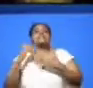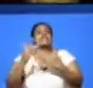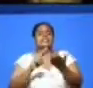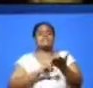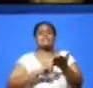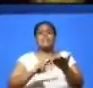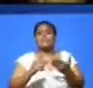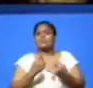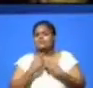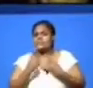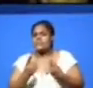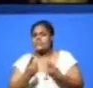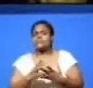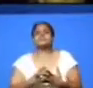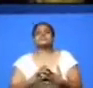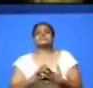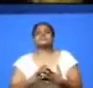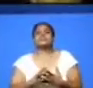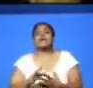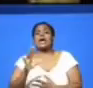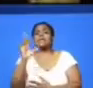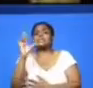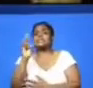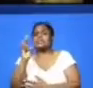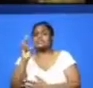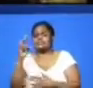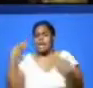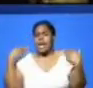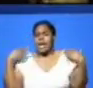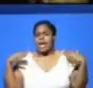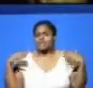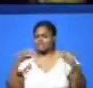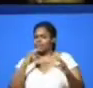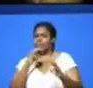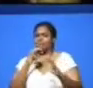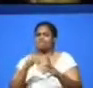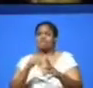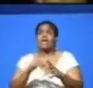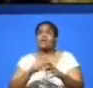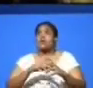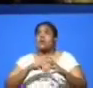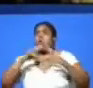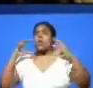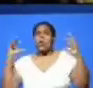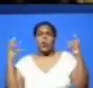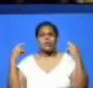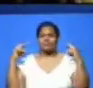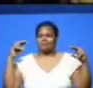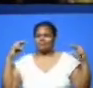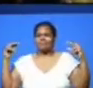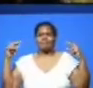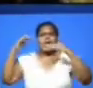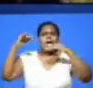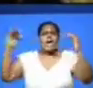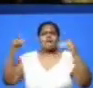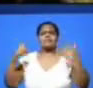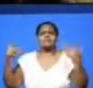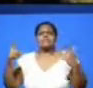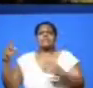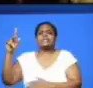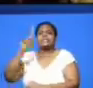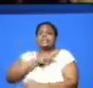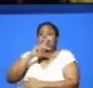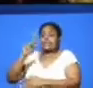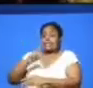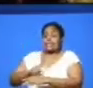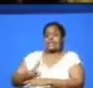says, and the seventh angel sounded, and there were great voices in heaven saying, the kingdoms